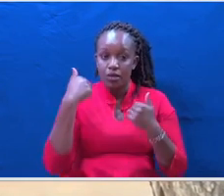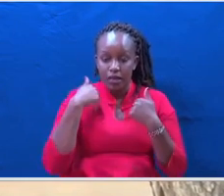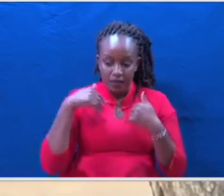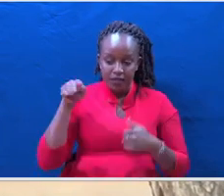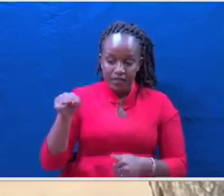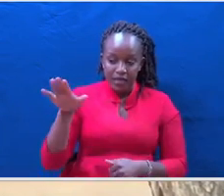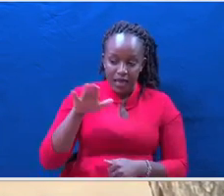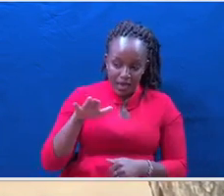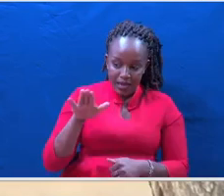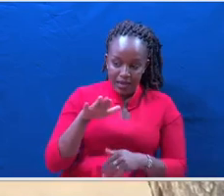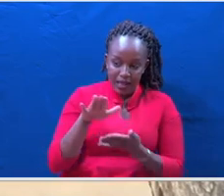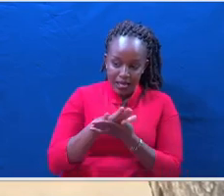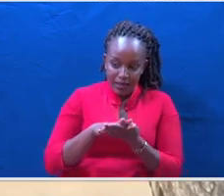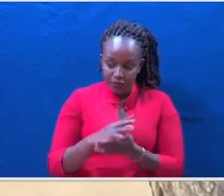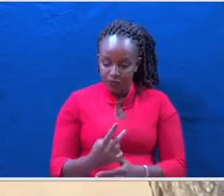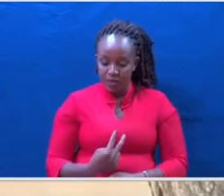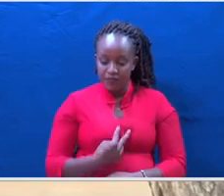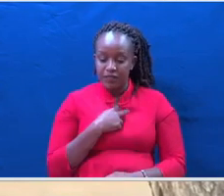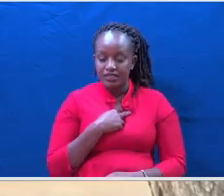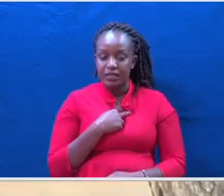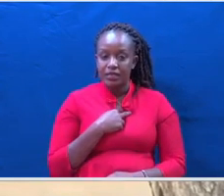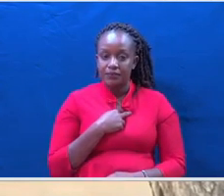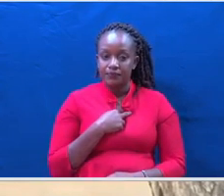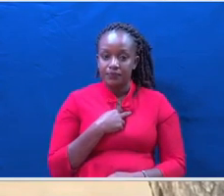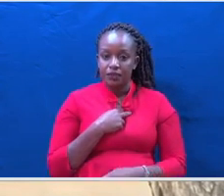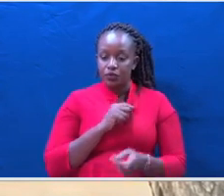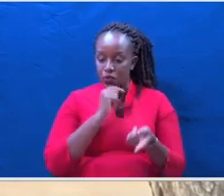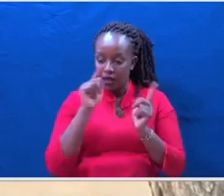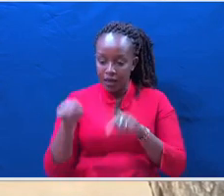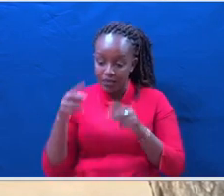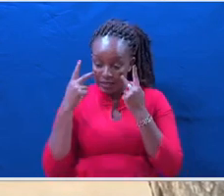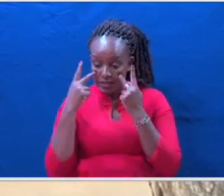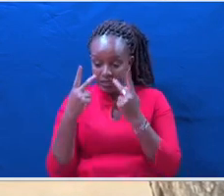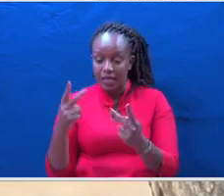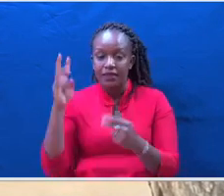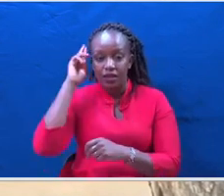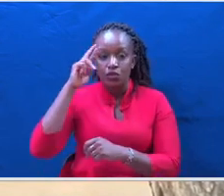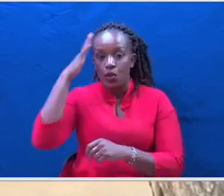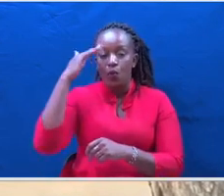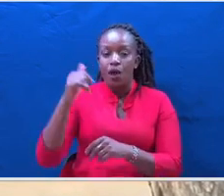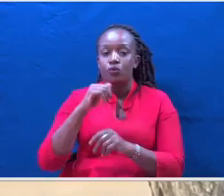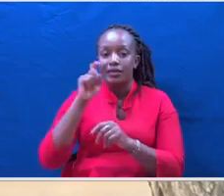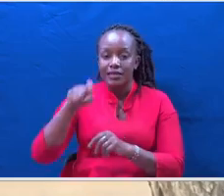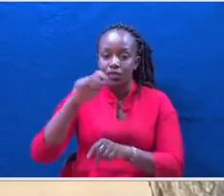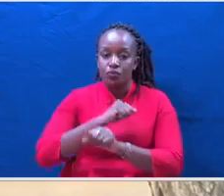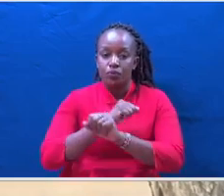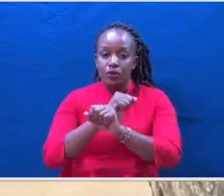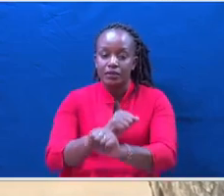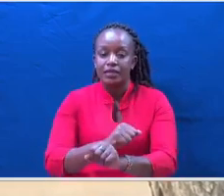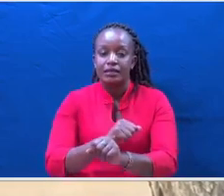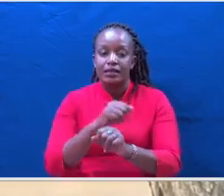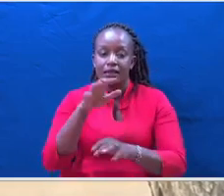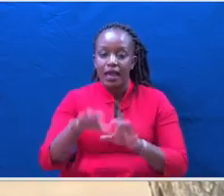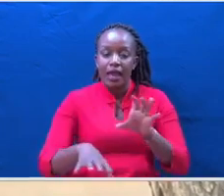that visiting guests can stop and see the reason why we need to protect our rhinos and why they